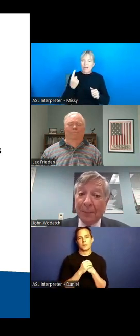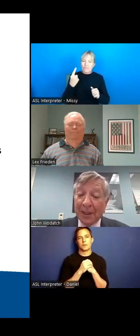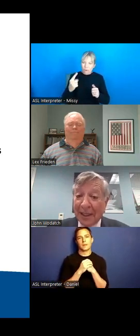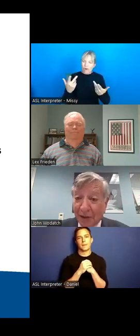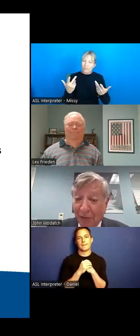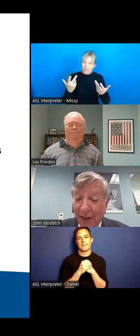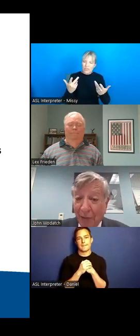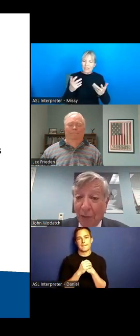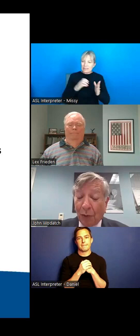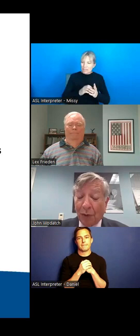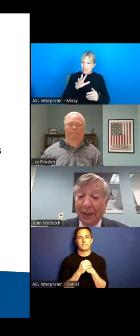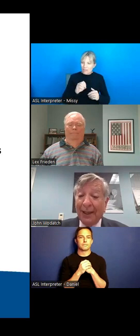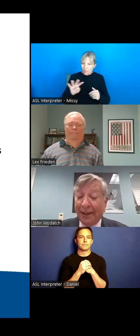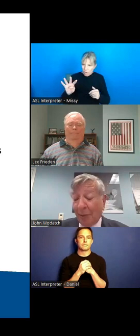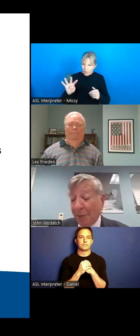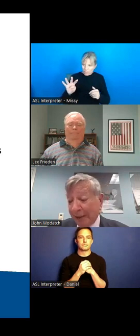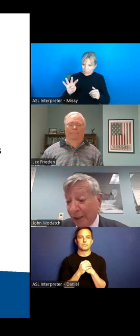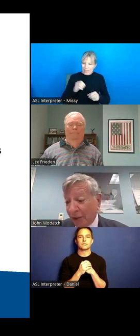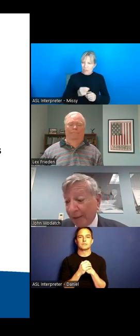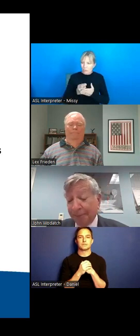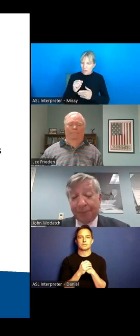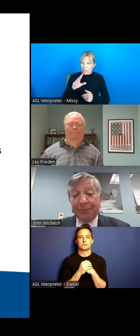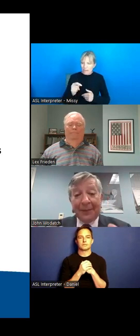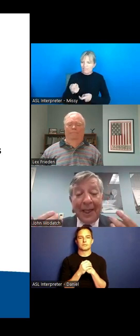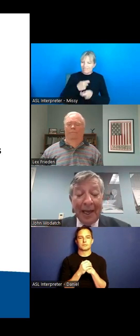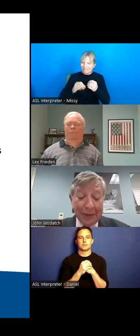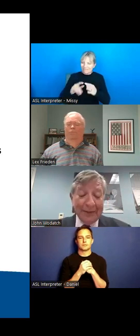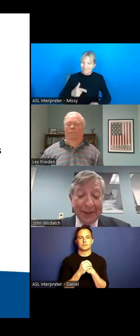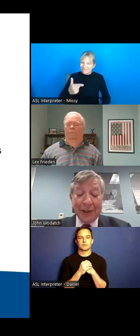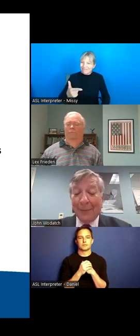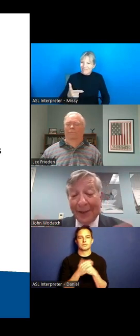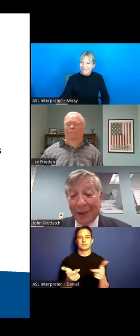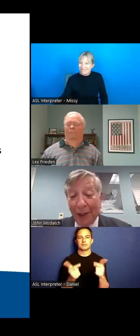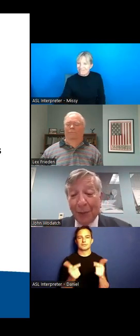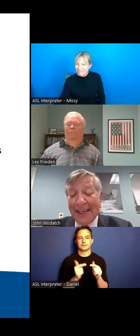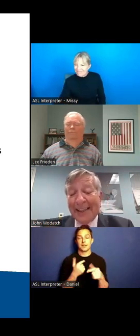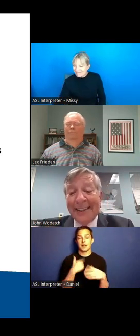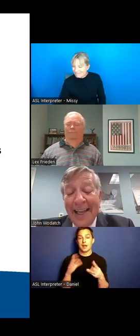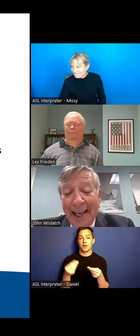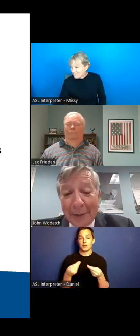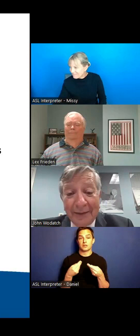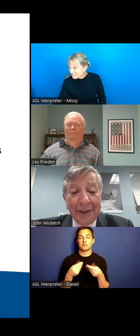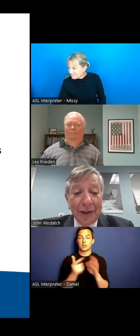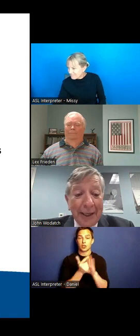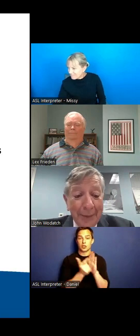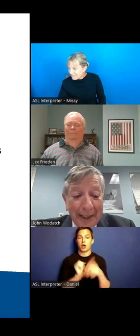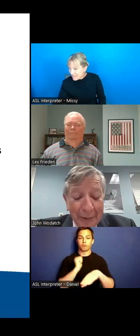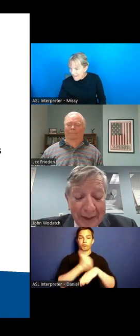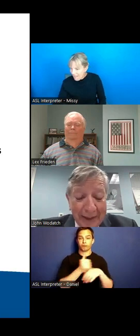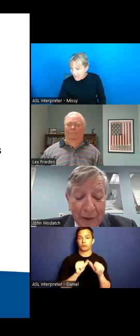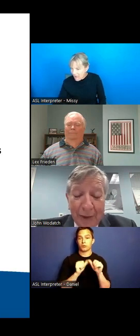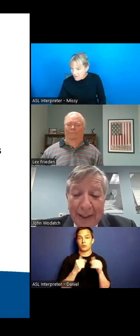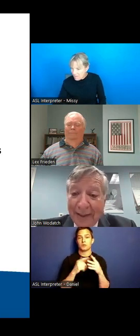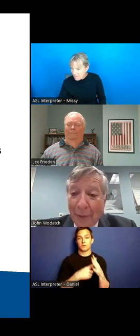for Section 504 in the Rehabilitation Act. I was given the job, the law was enacted. I was given a job. I